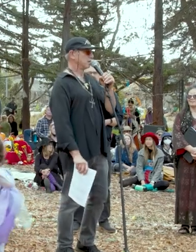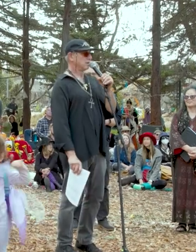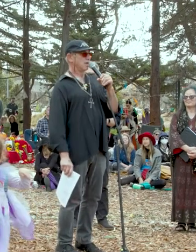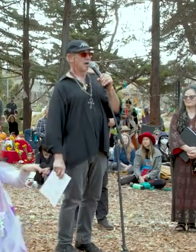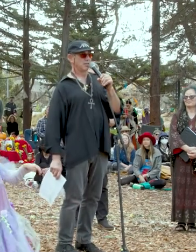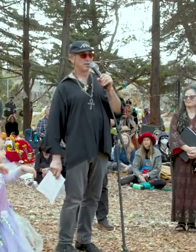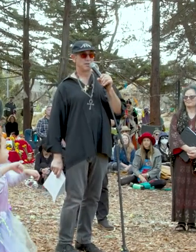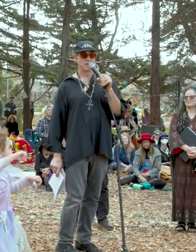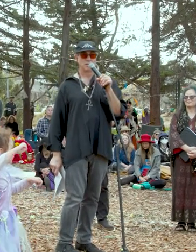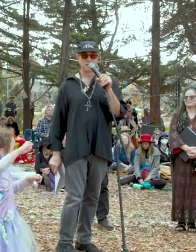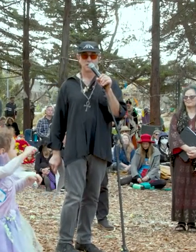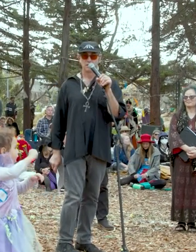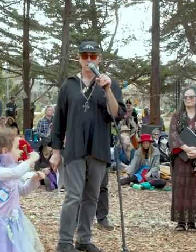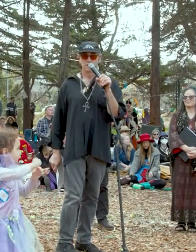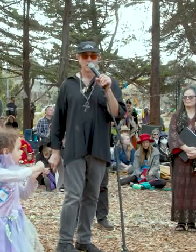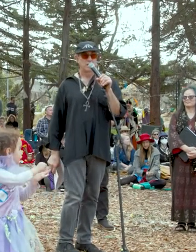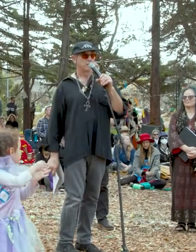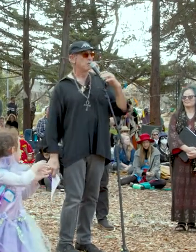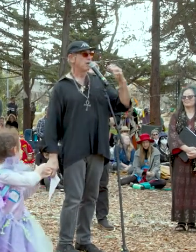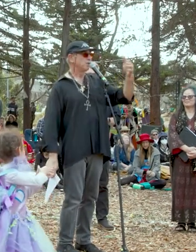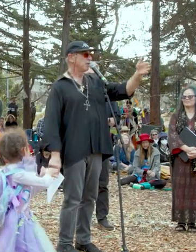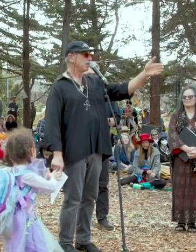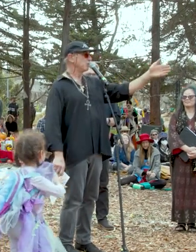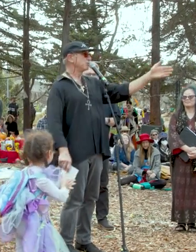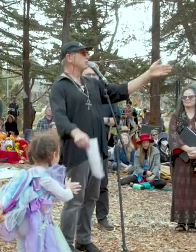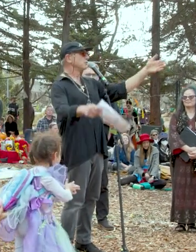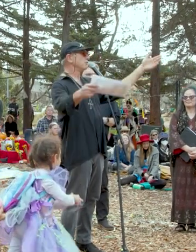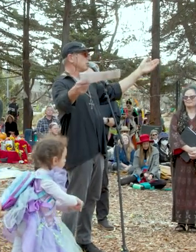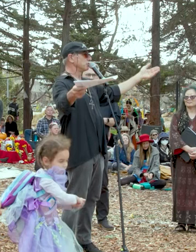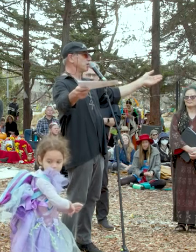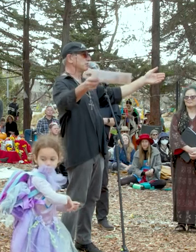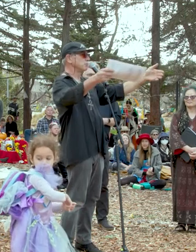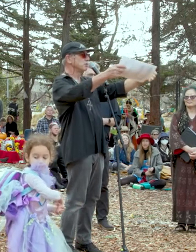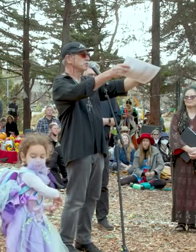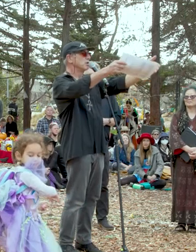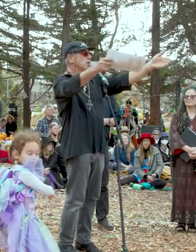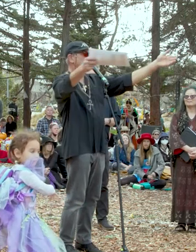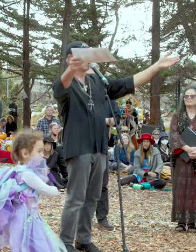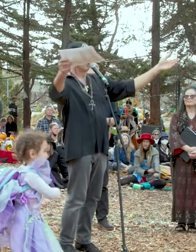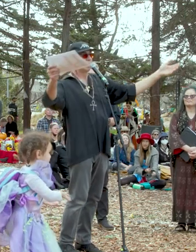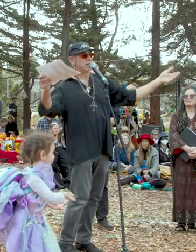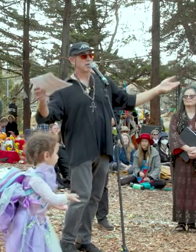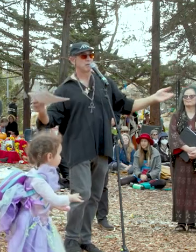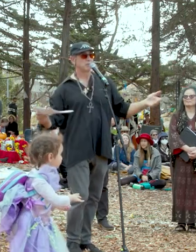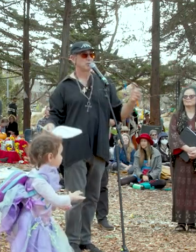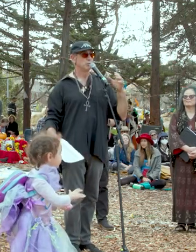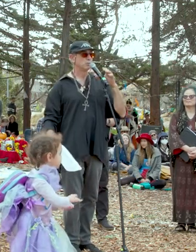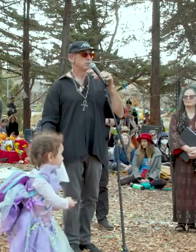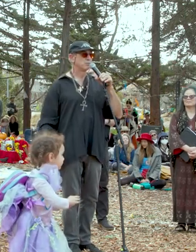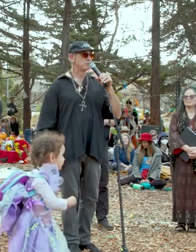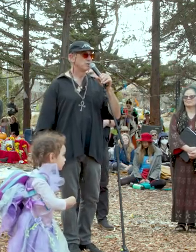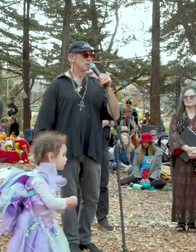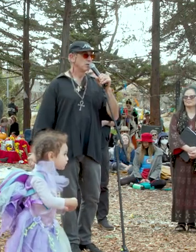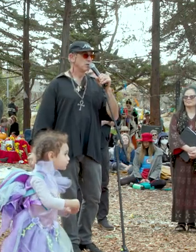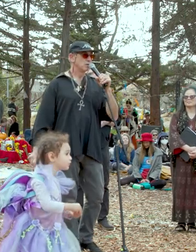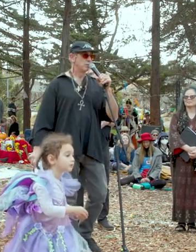Suleiman Hafalin. If you have any names, you'll also have another chance. Please call out any names that you would